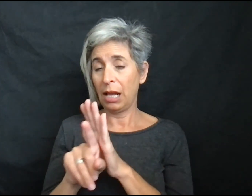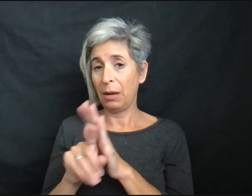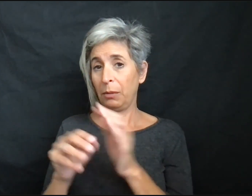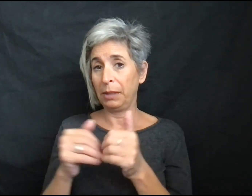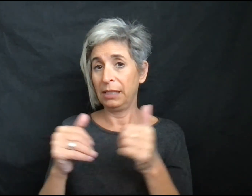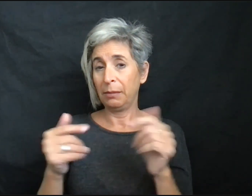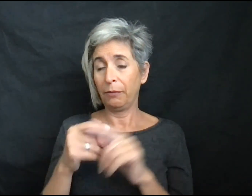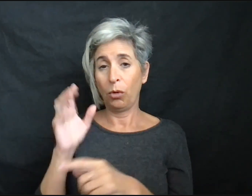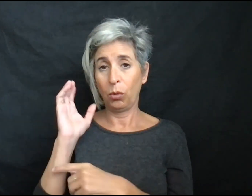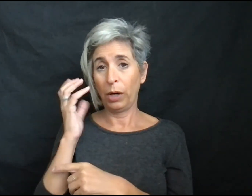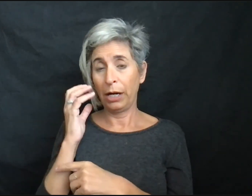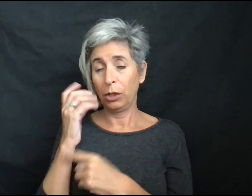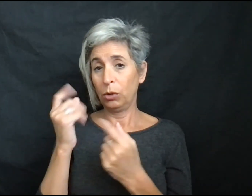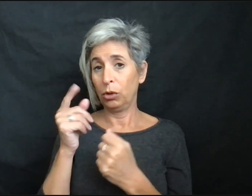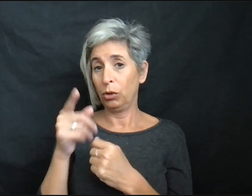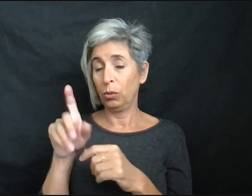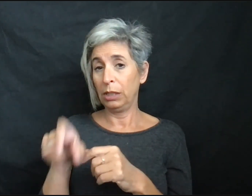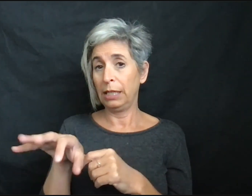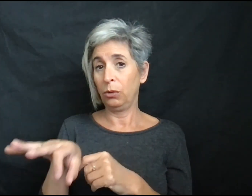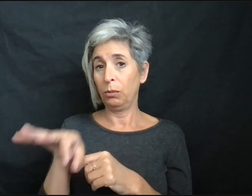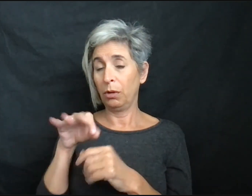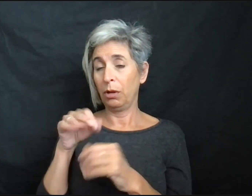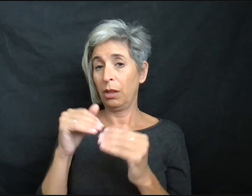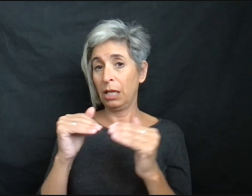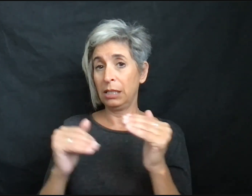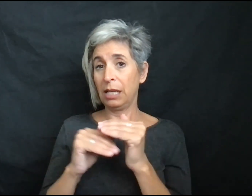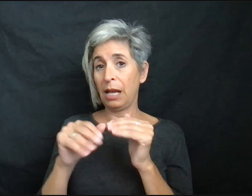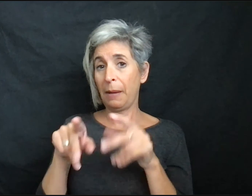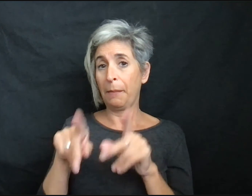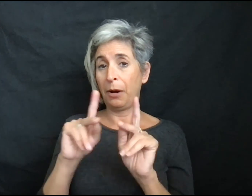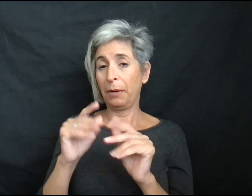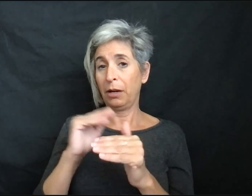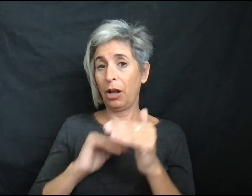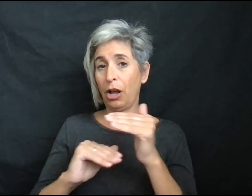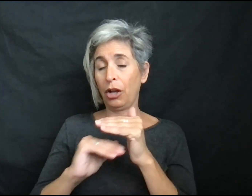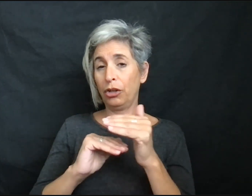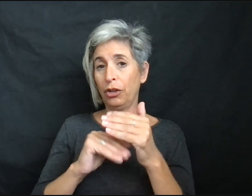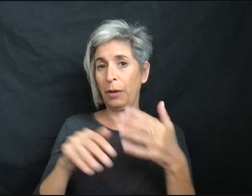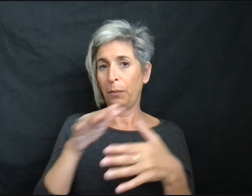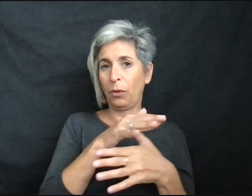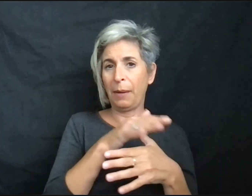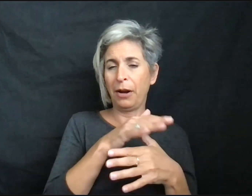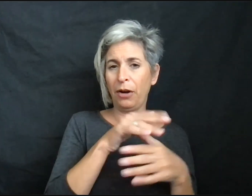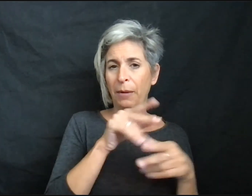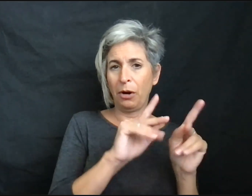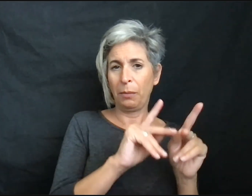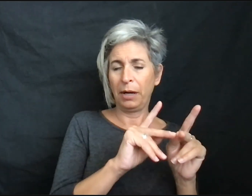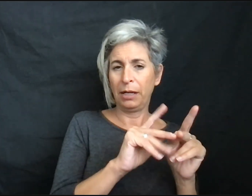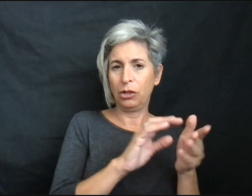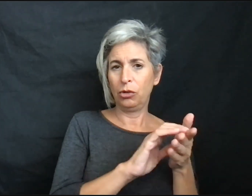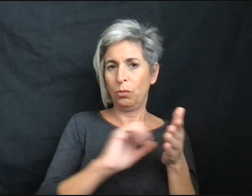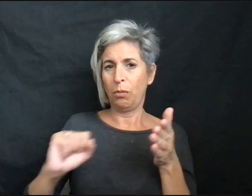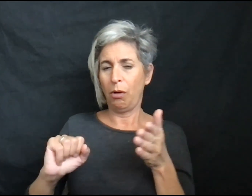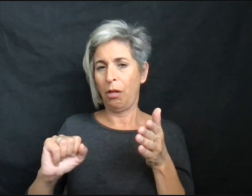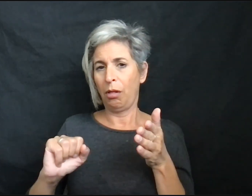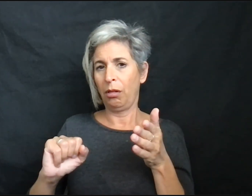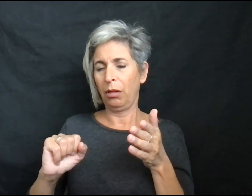radio, do you need to pull a sub permit under the main primary permit or pull an independent monitoring permit